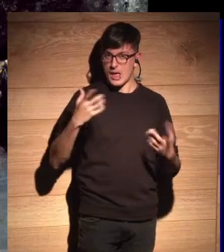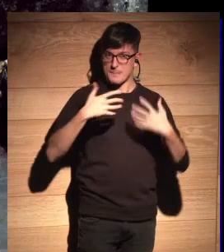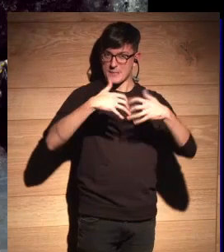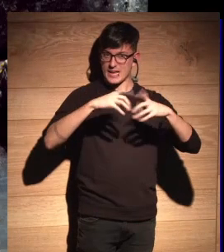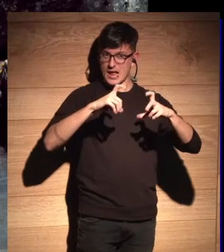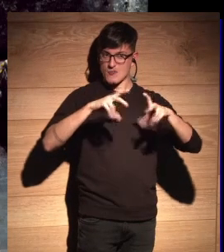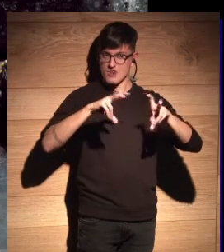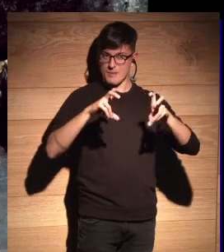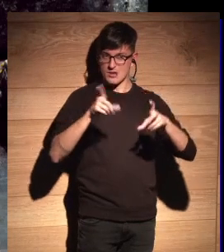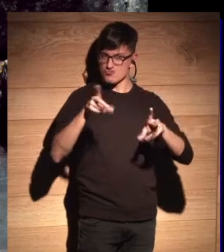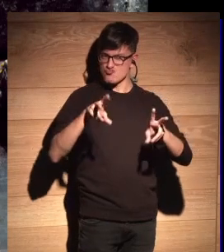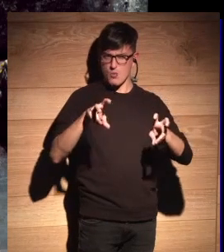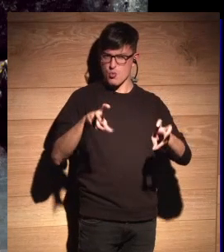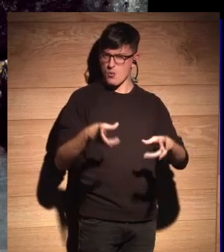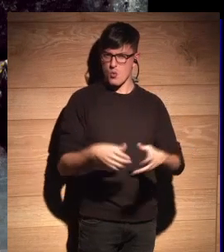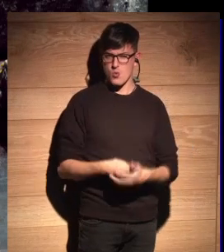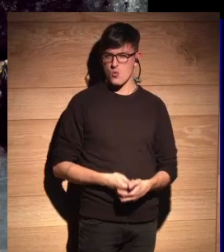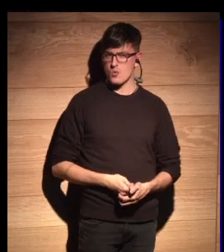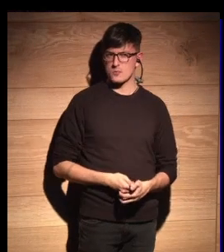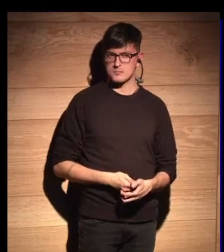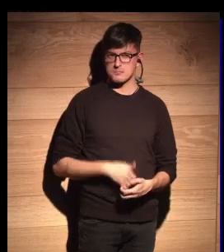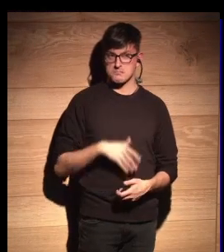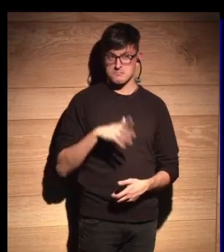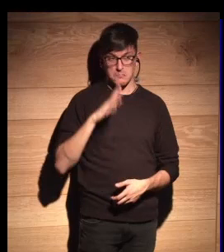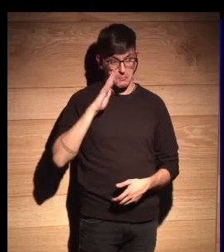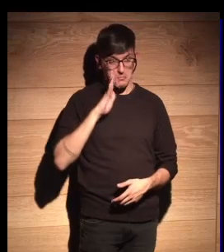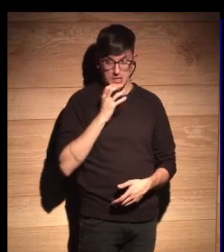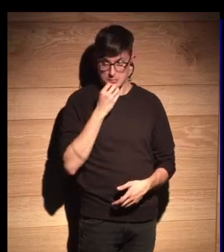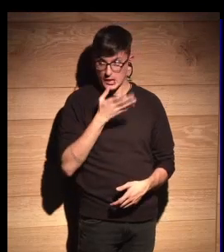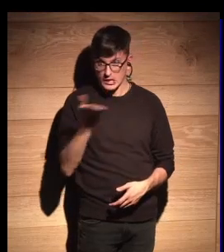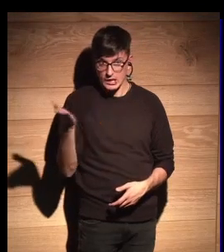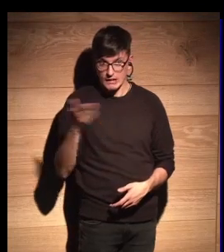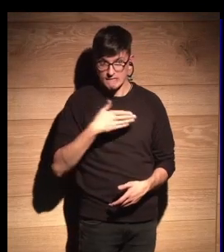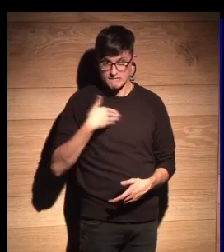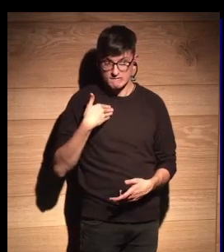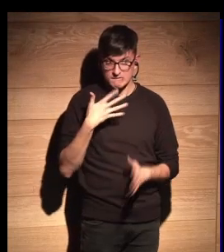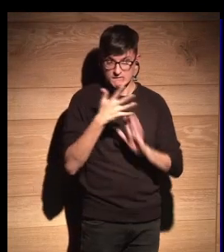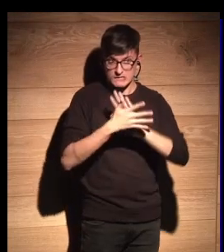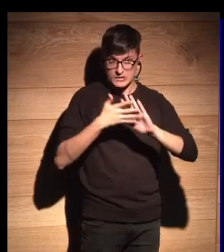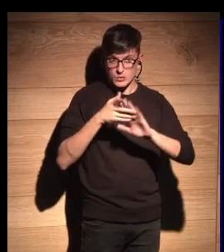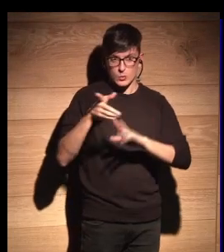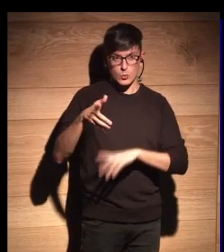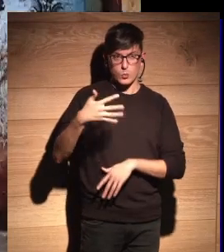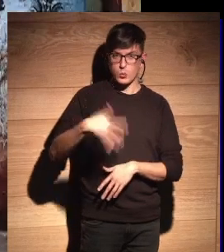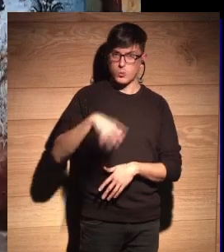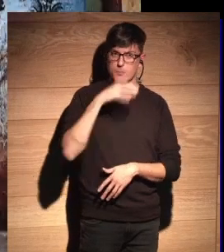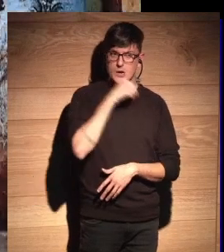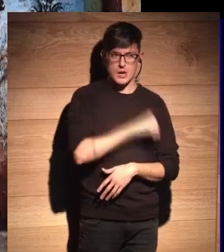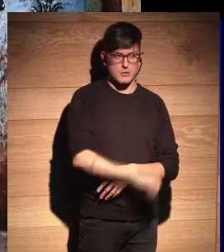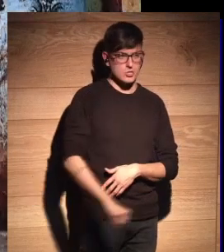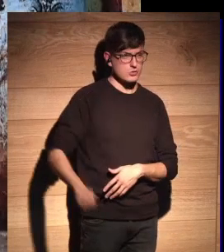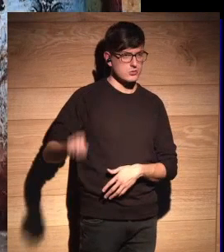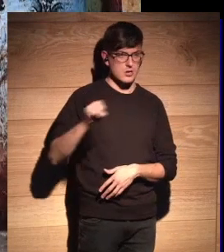Sorry, I go a little bit. It's okay for you? Sure. Yeah? I have no idea how many. This is a wonderful one as well.